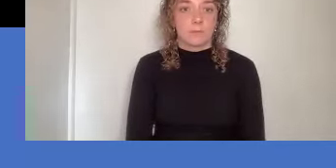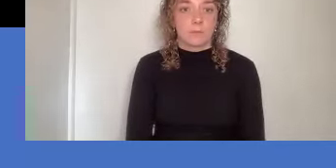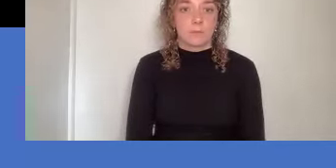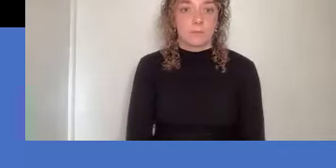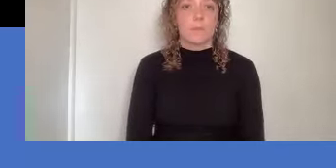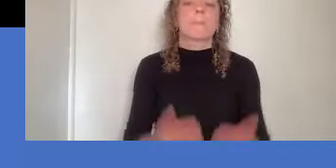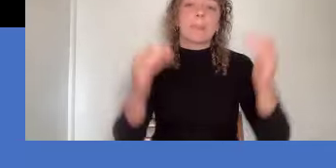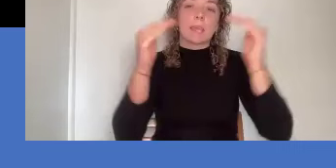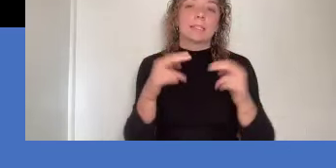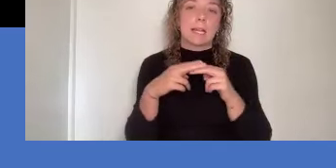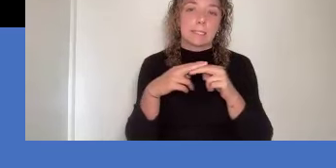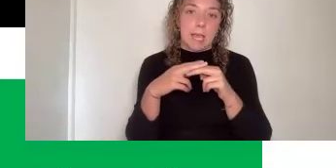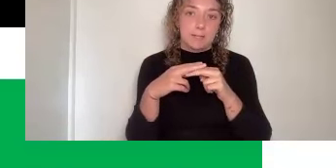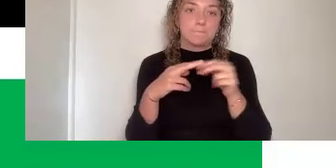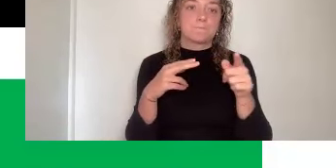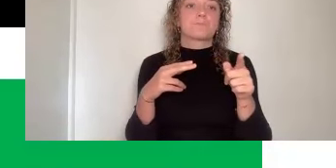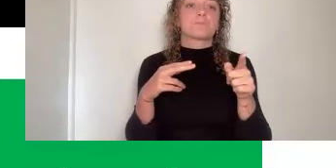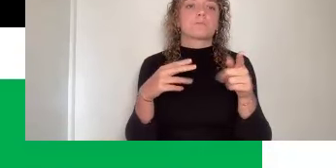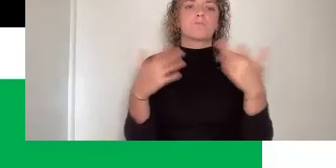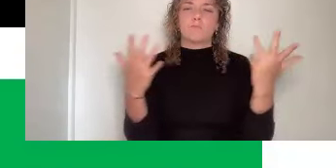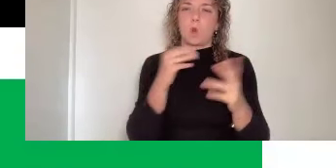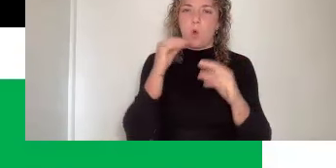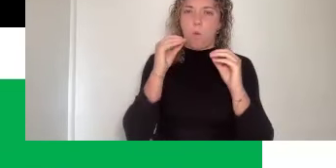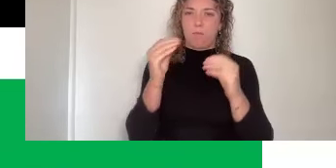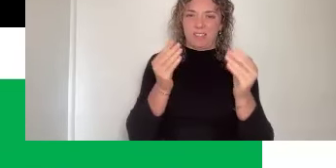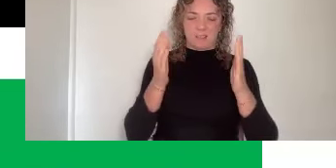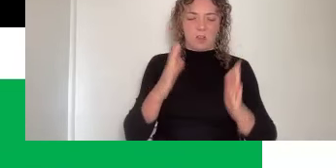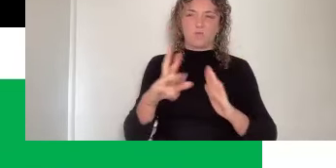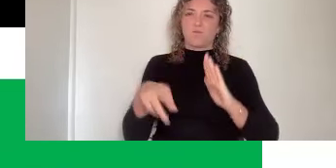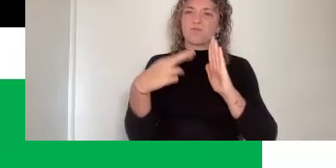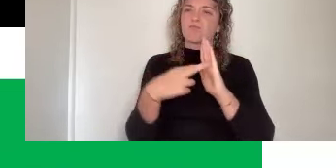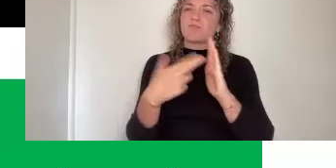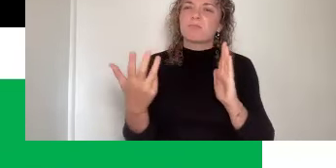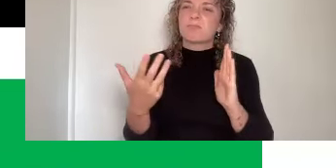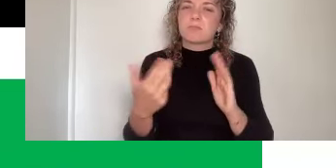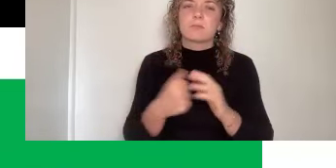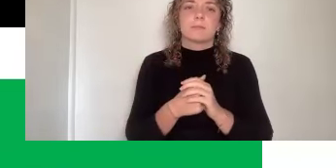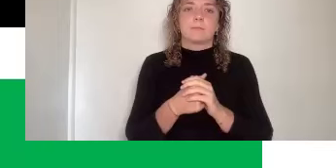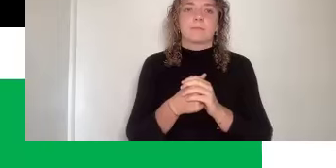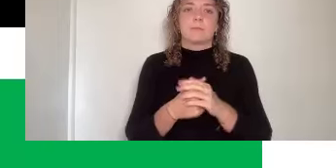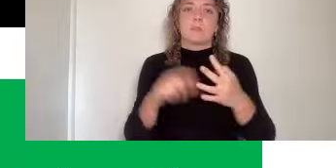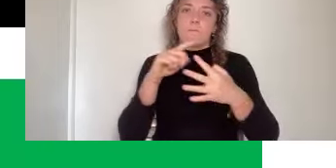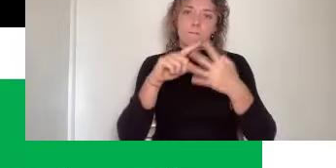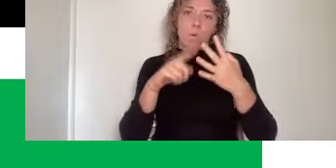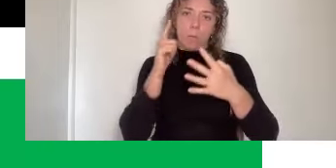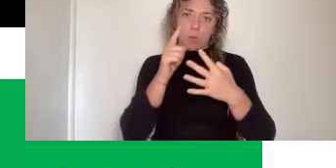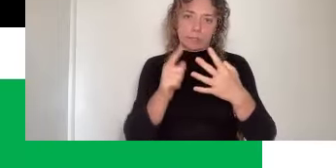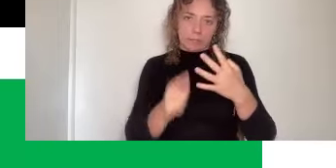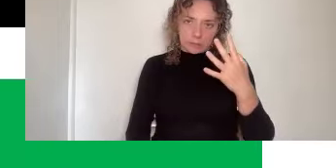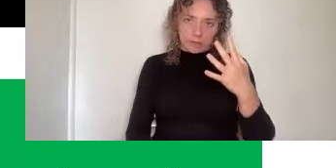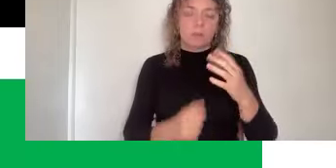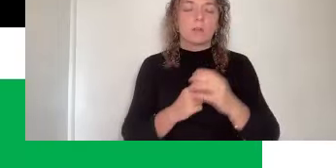On our next slide here, we have what is the homeless liaison role. So we just kind of put 4 bullet points. We want to acknowledge